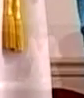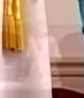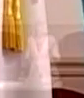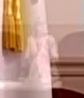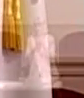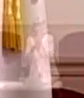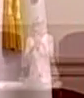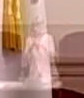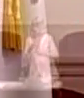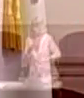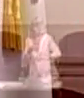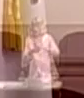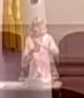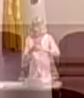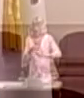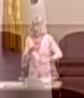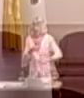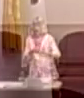done. For this